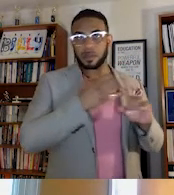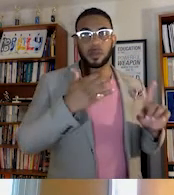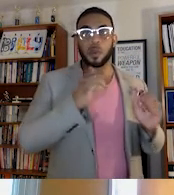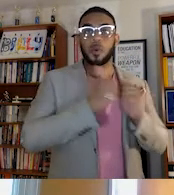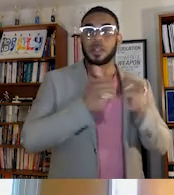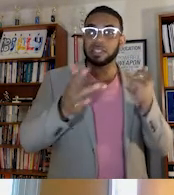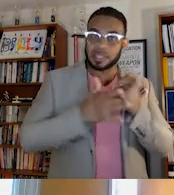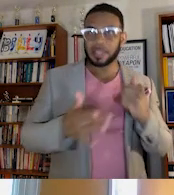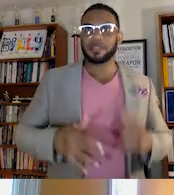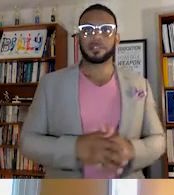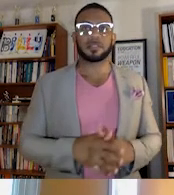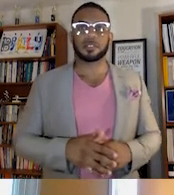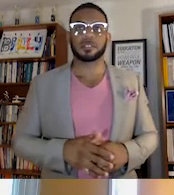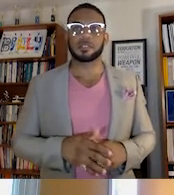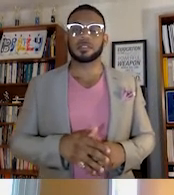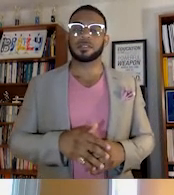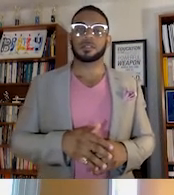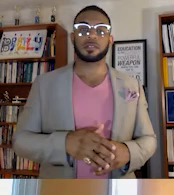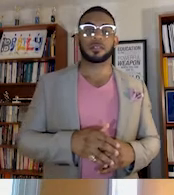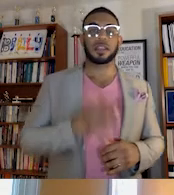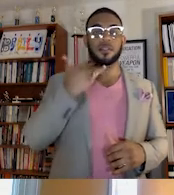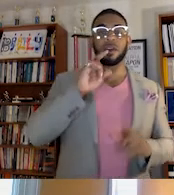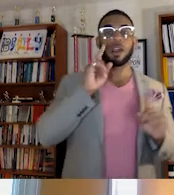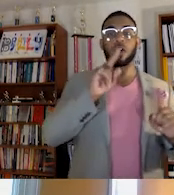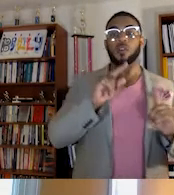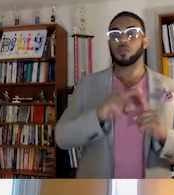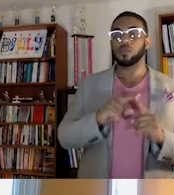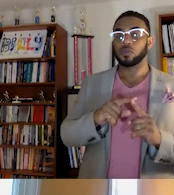with tech. So if I go